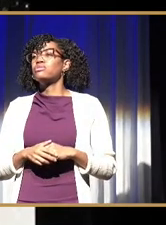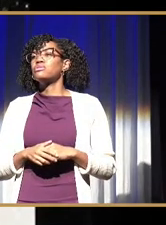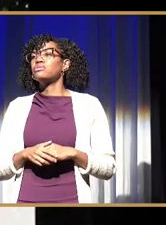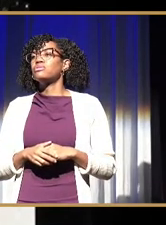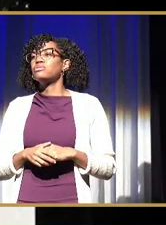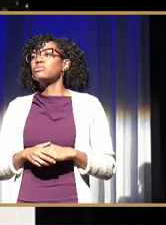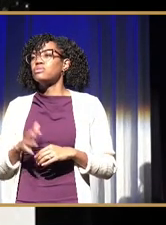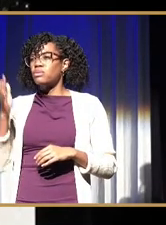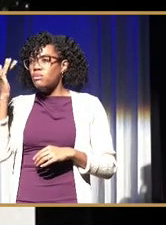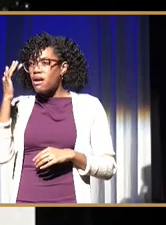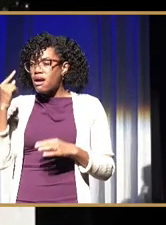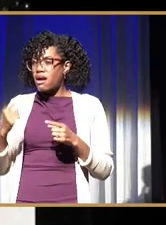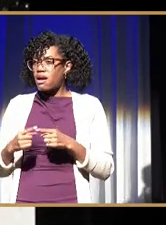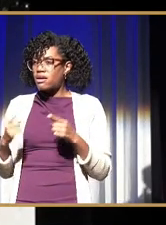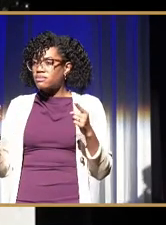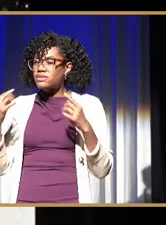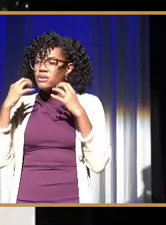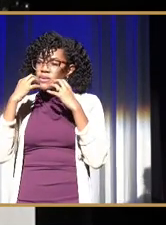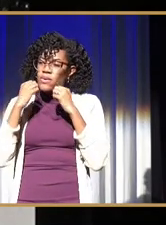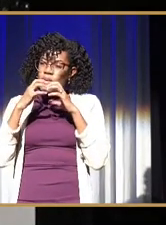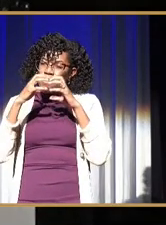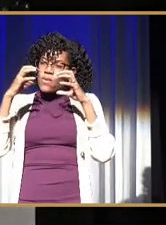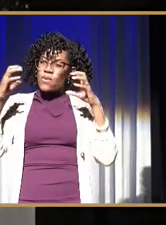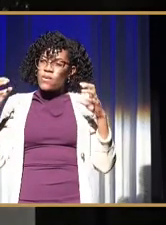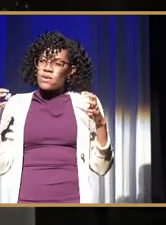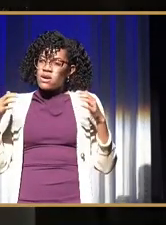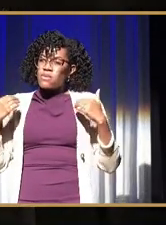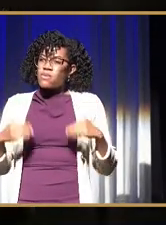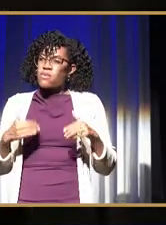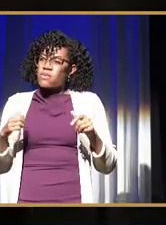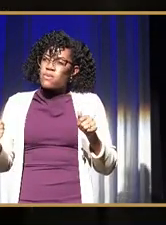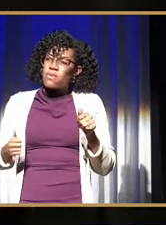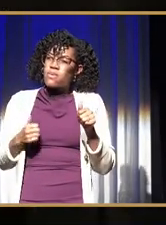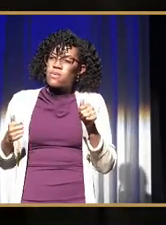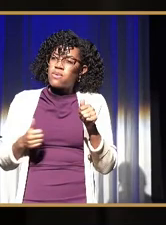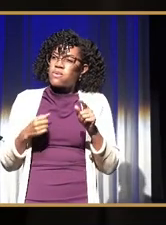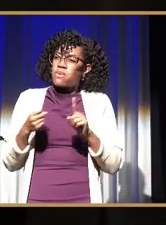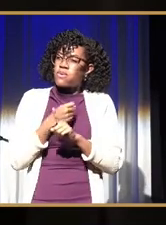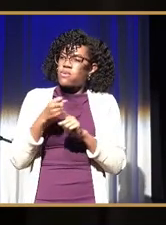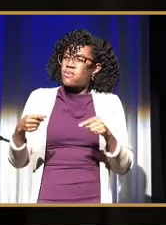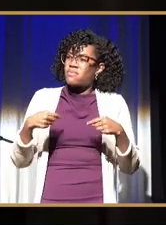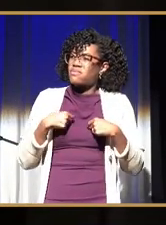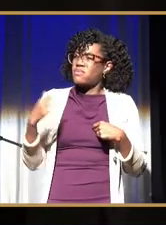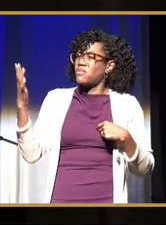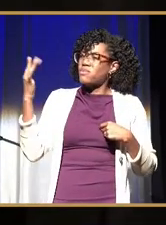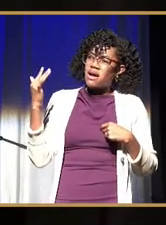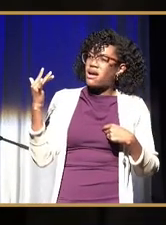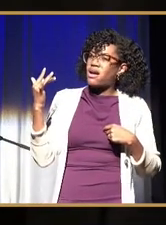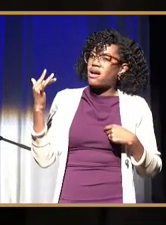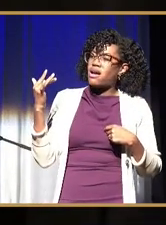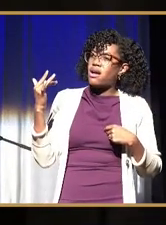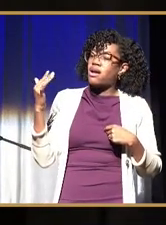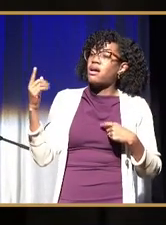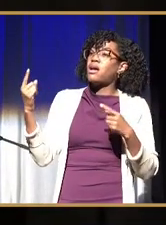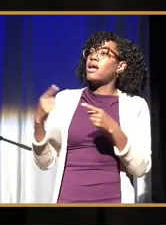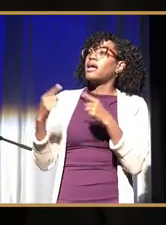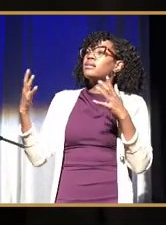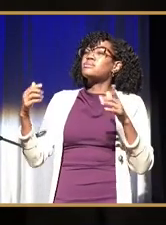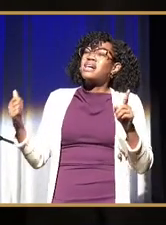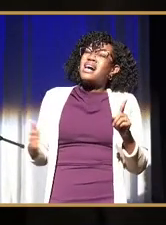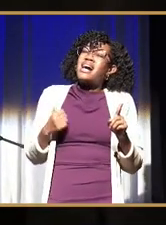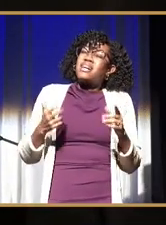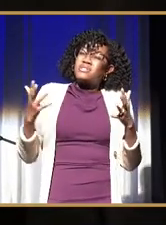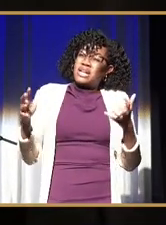Why has the enemy cared so much about me? Why has the enemy sought to destroy